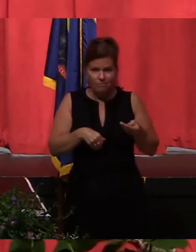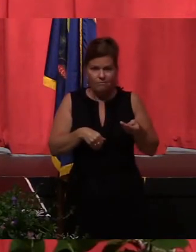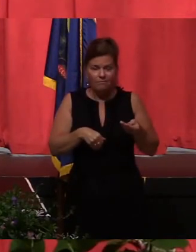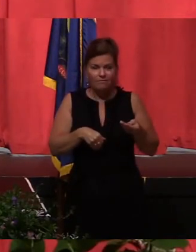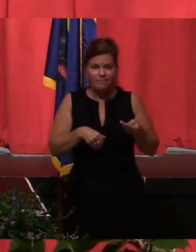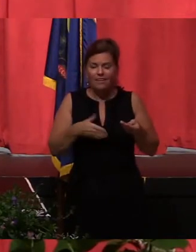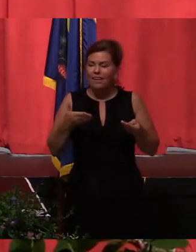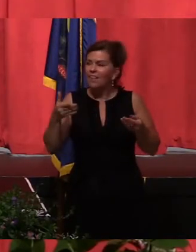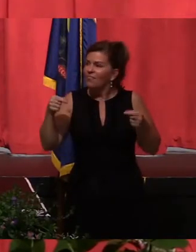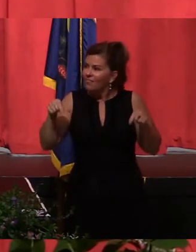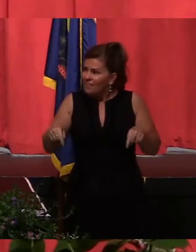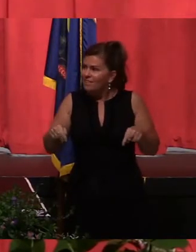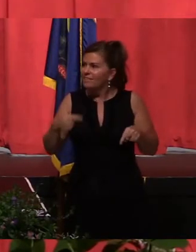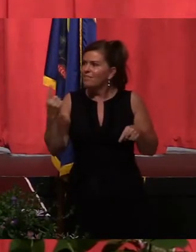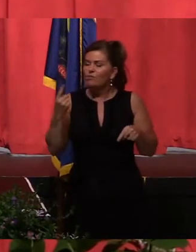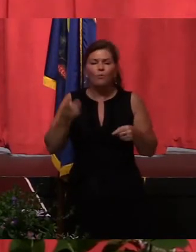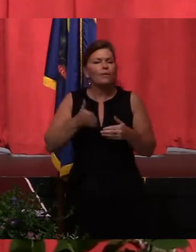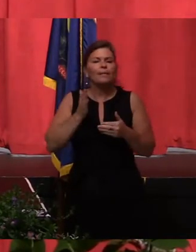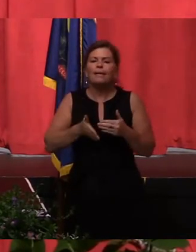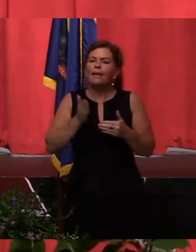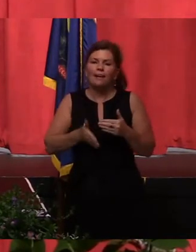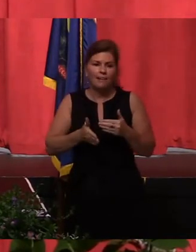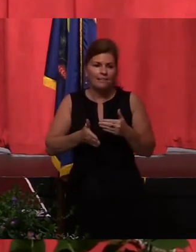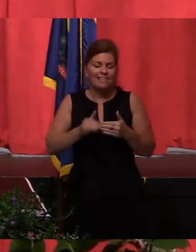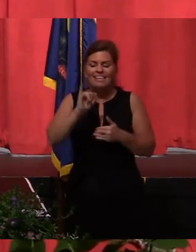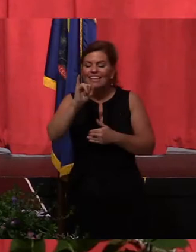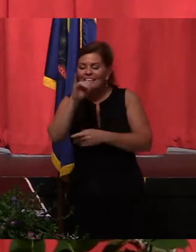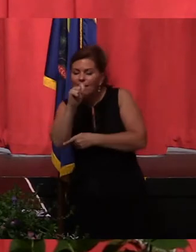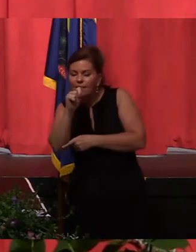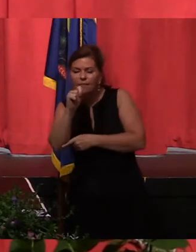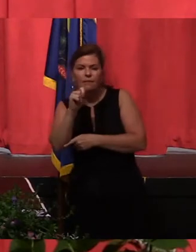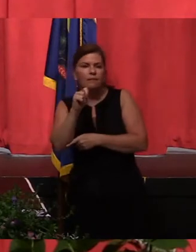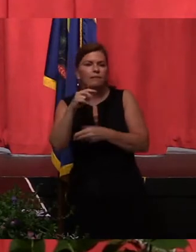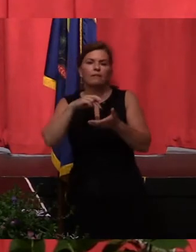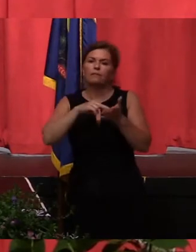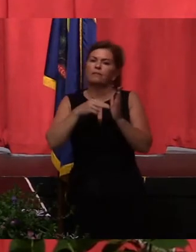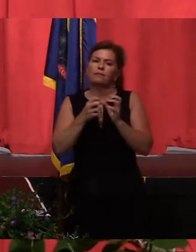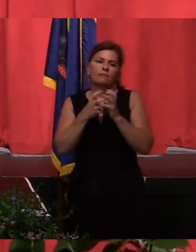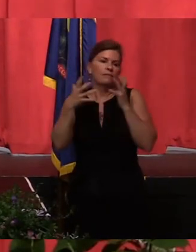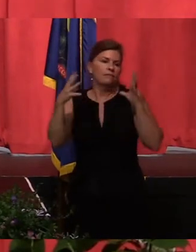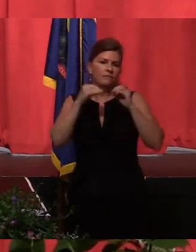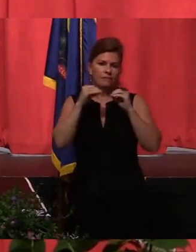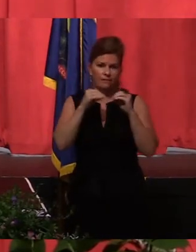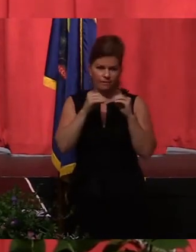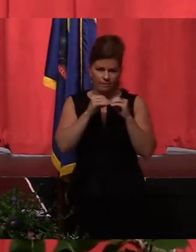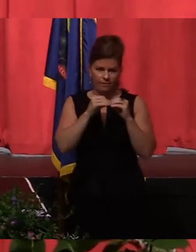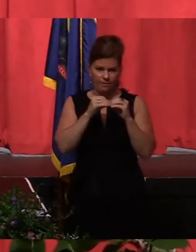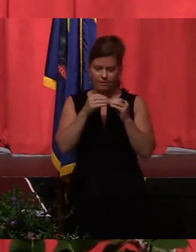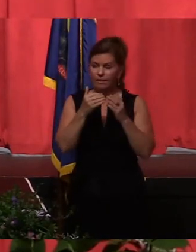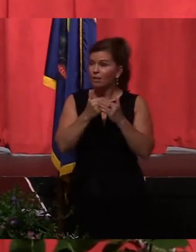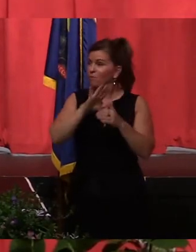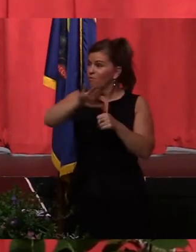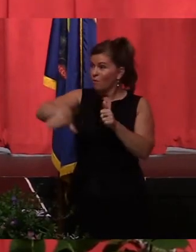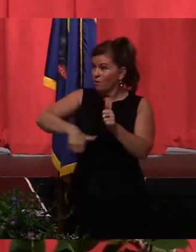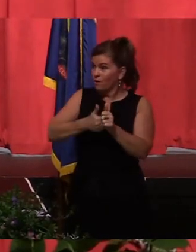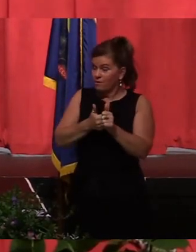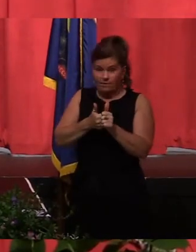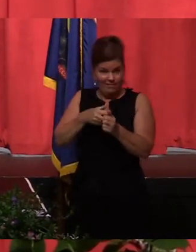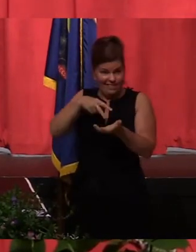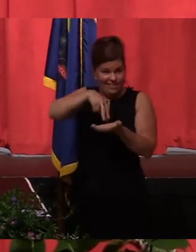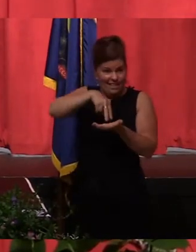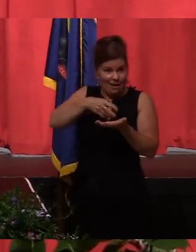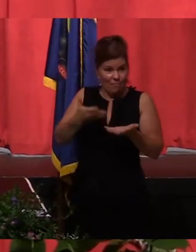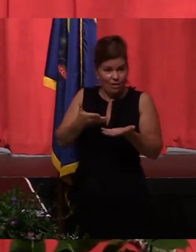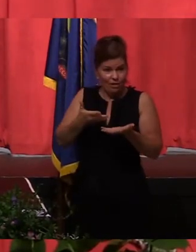result. It is so much more. Before stepping behind this podium, it was seventh